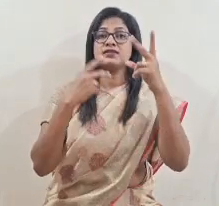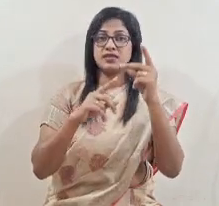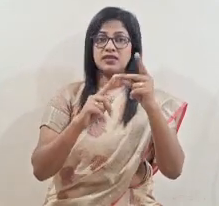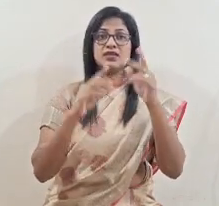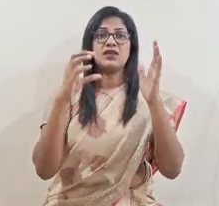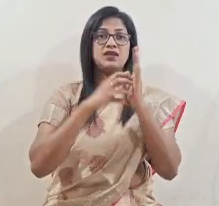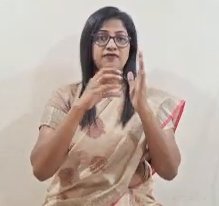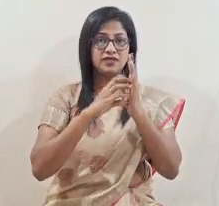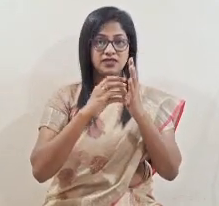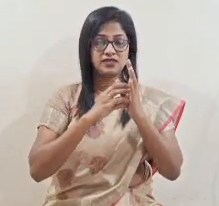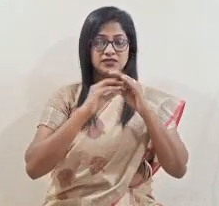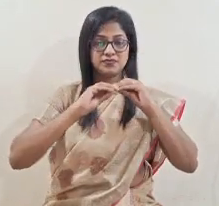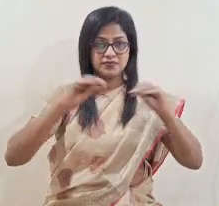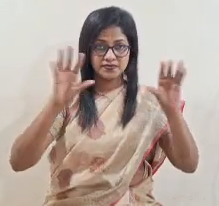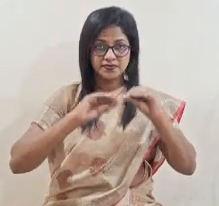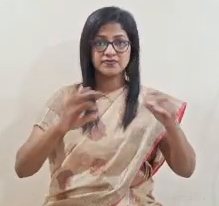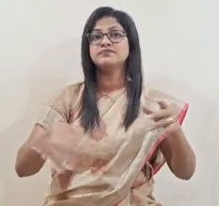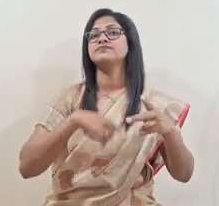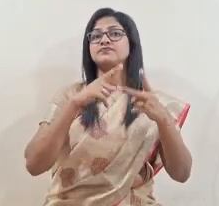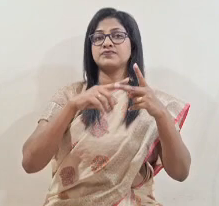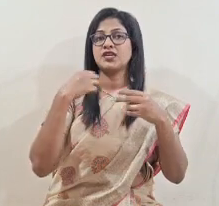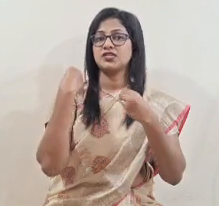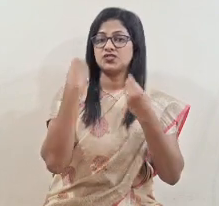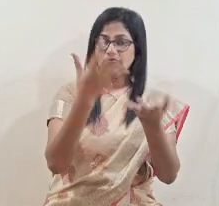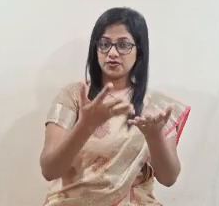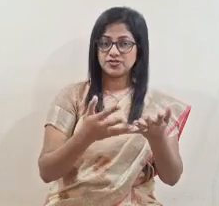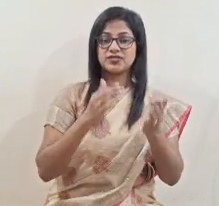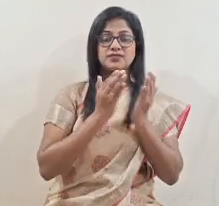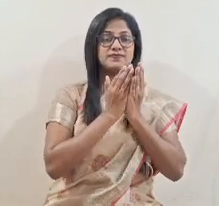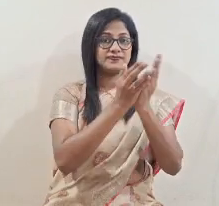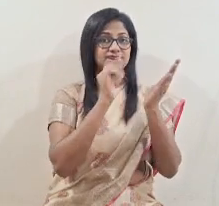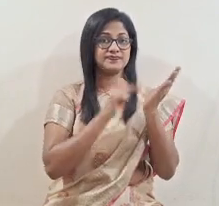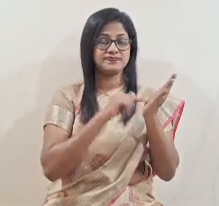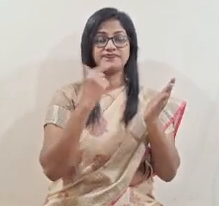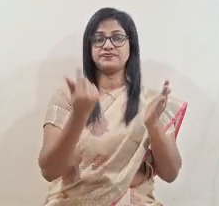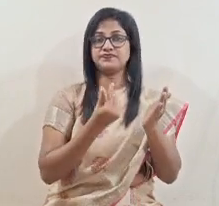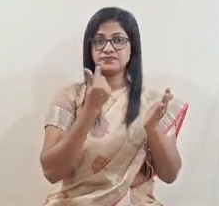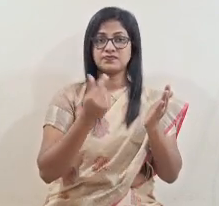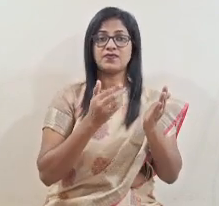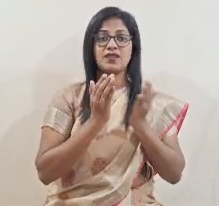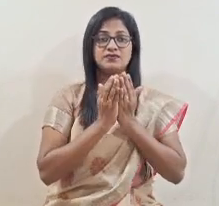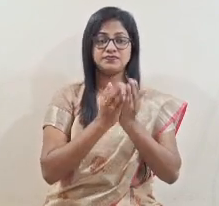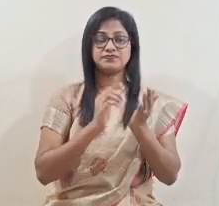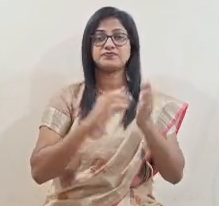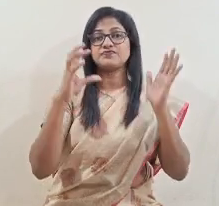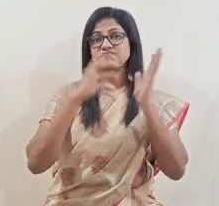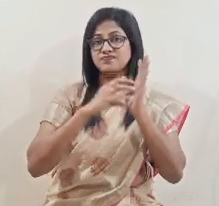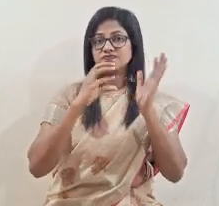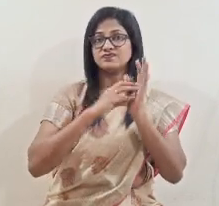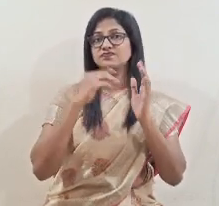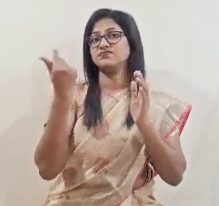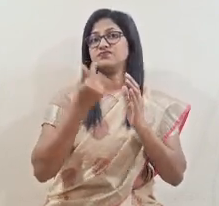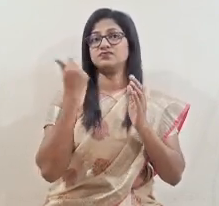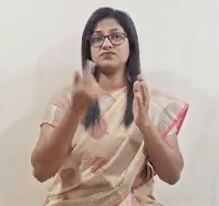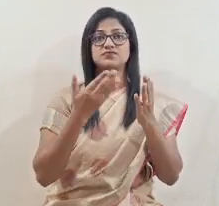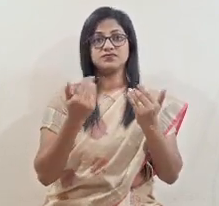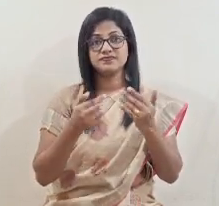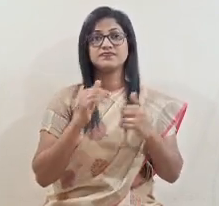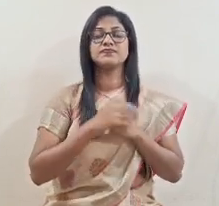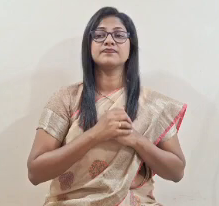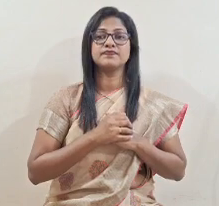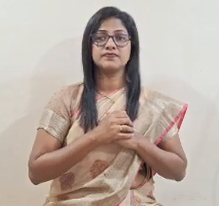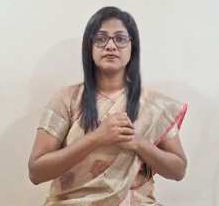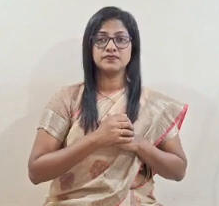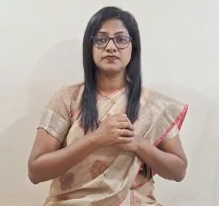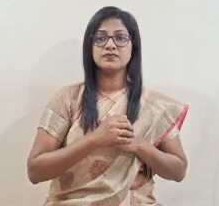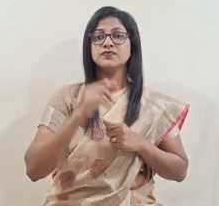and sponsorship. The ferry space can be utilized and the vessels can be utilized for the advertisement purpose. This will let